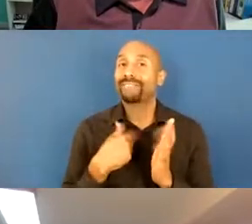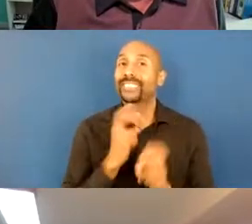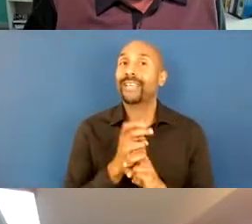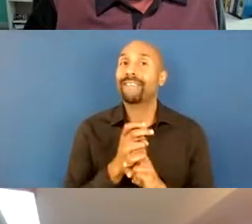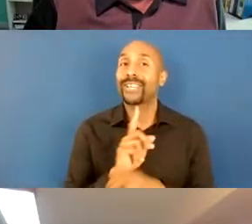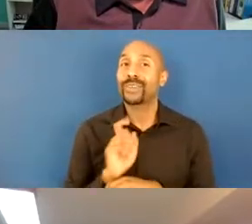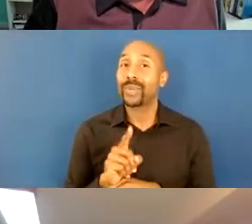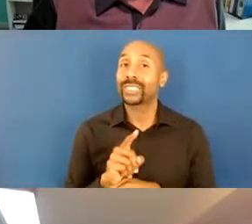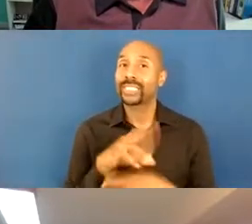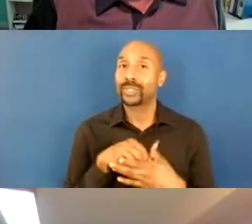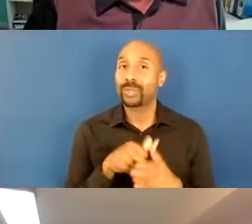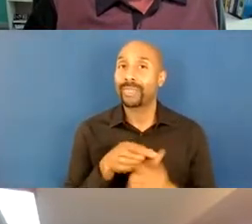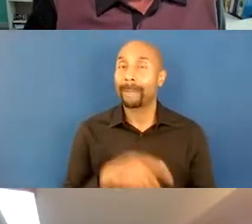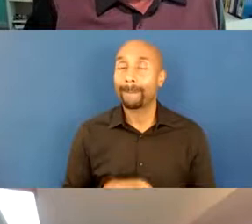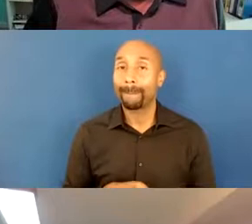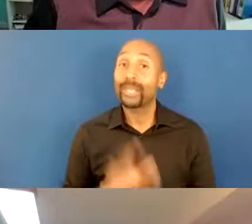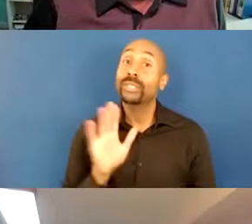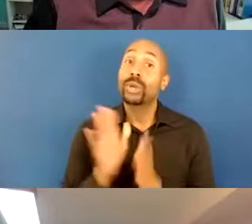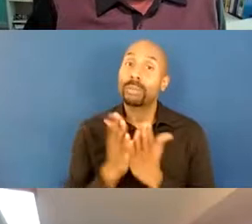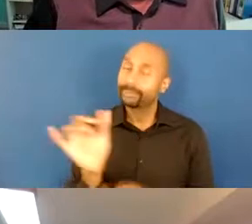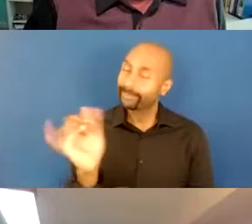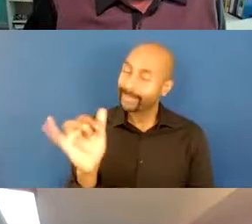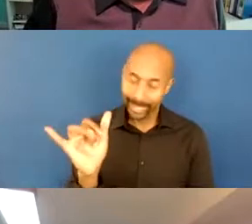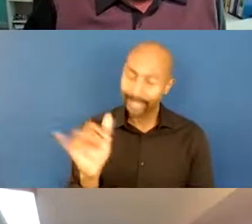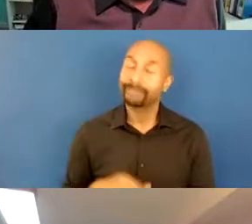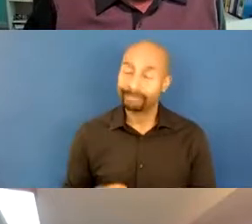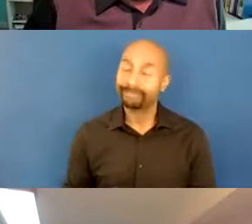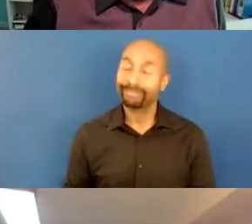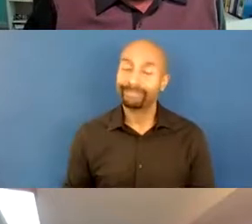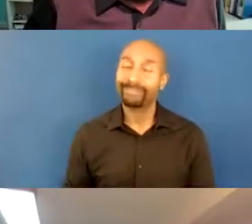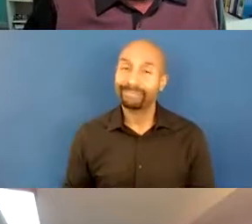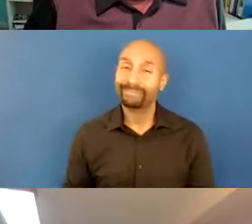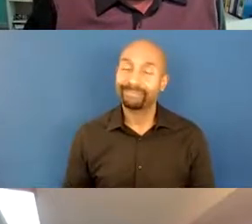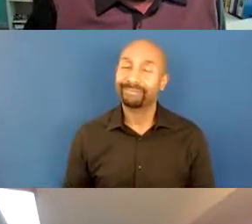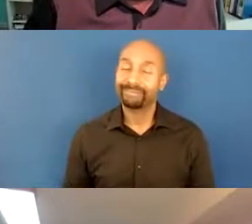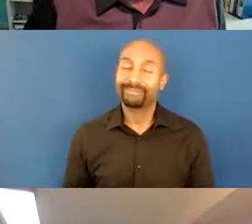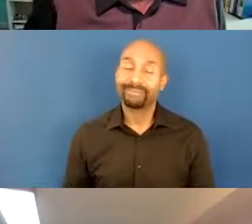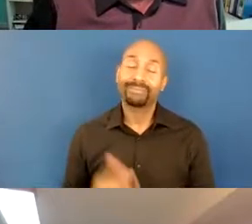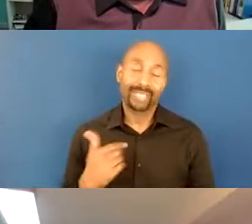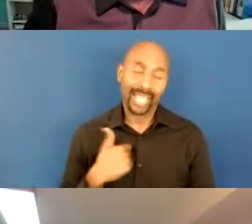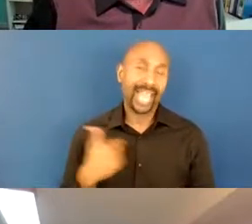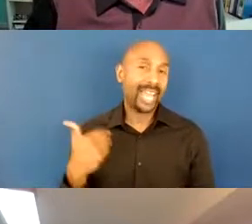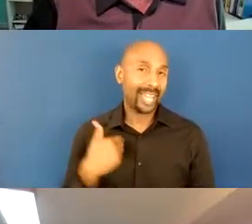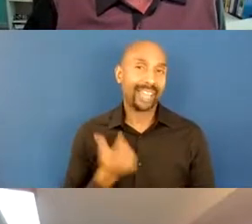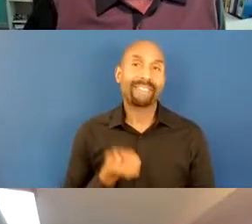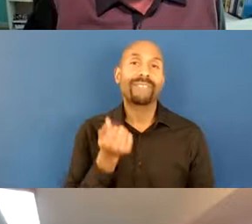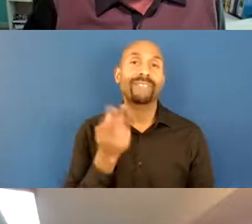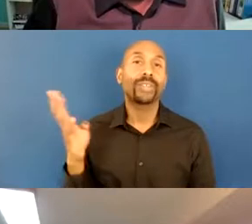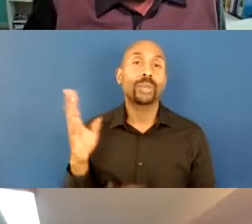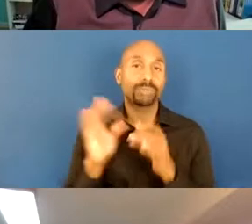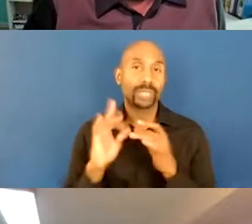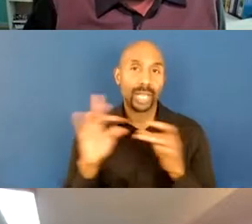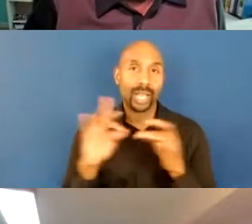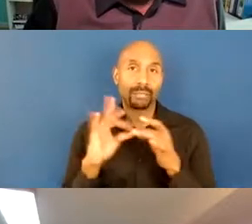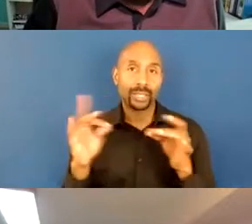And your book is no different. And so therefore, I do have a few comments that